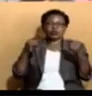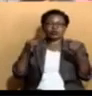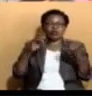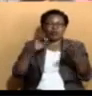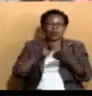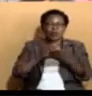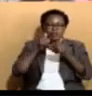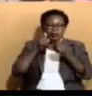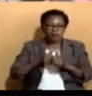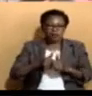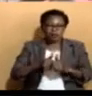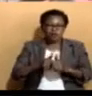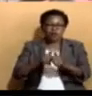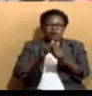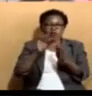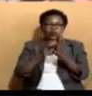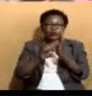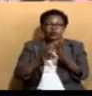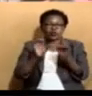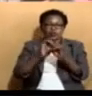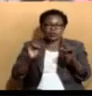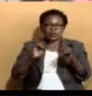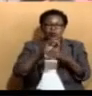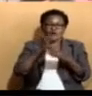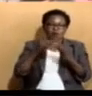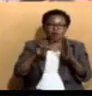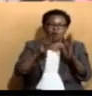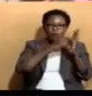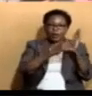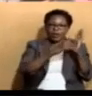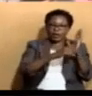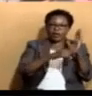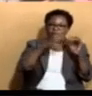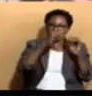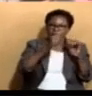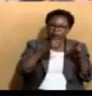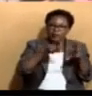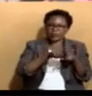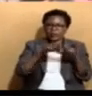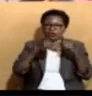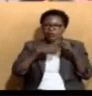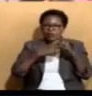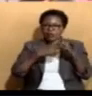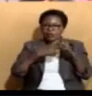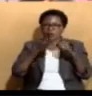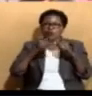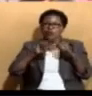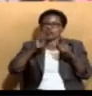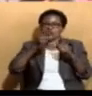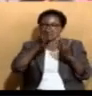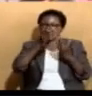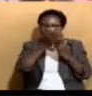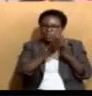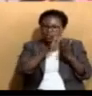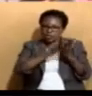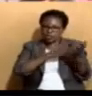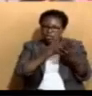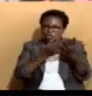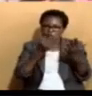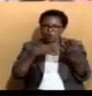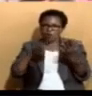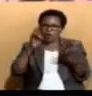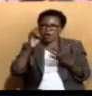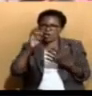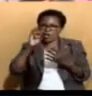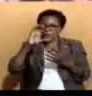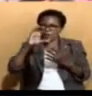unconstitutionality of paragraph 5 and 7 of the second schedule to the IEBC Act in the Katiba